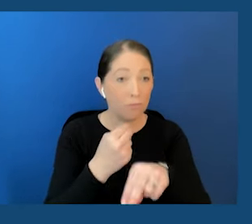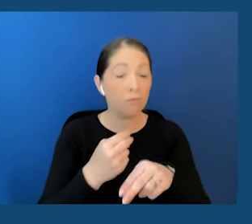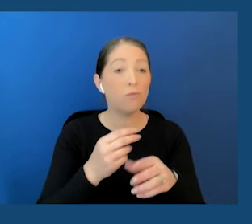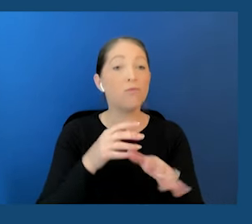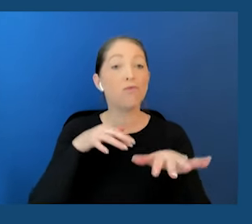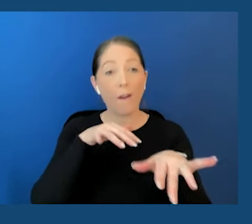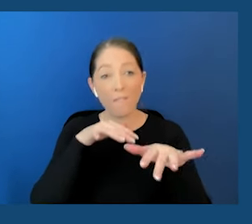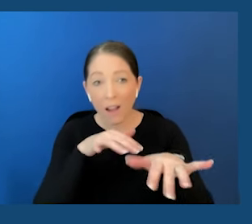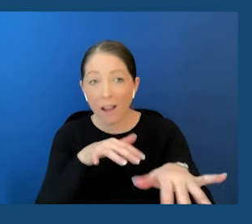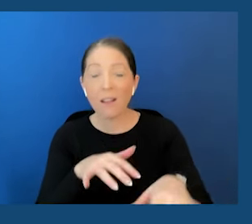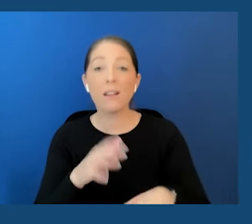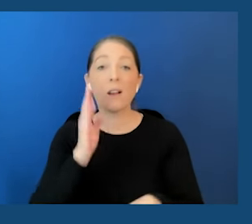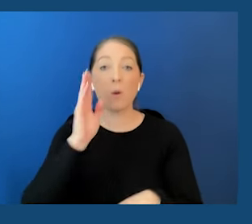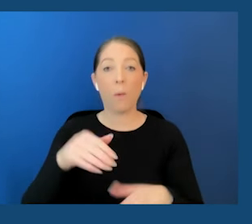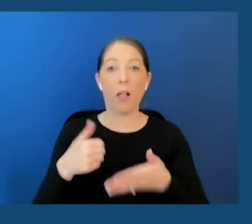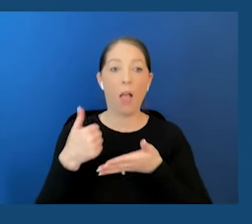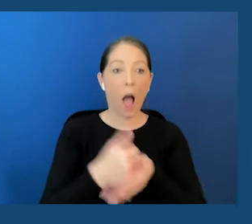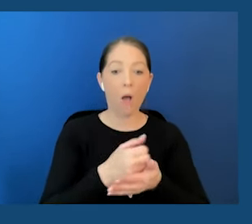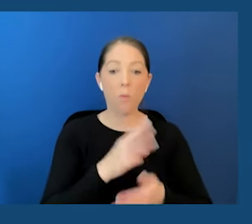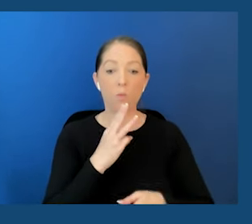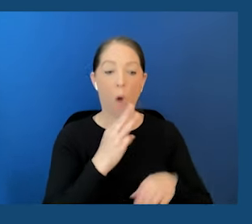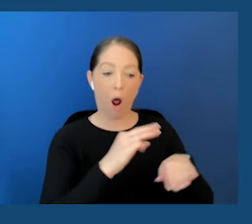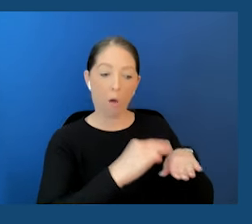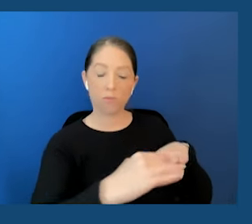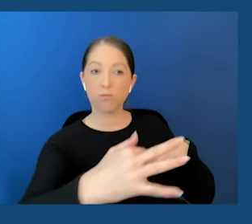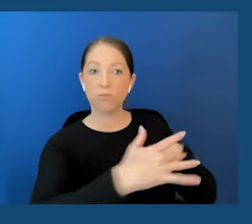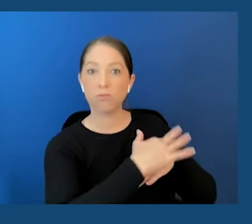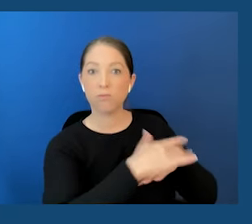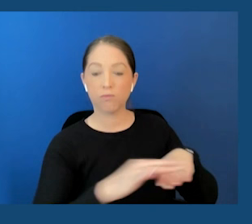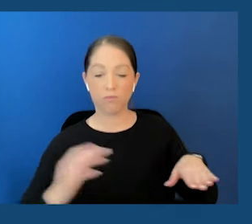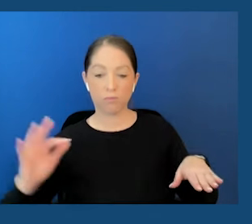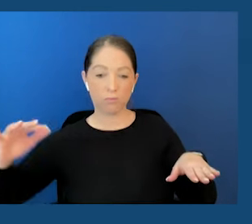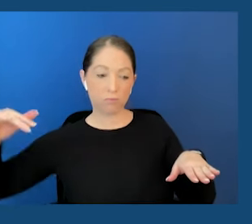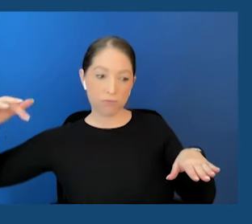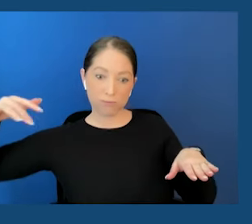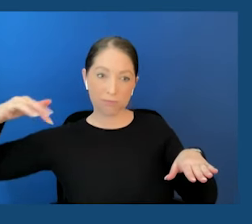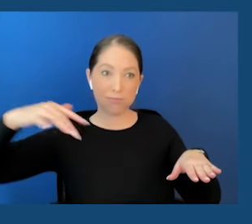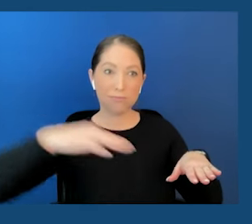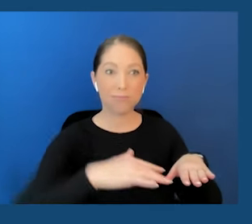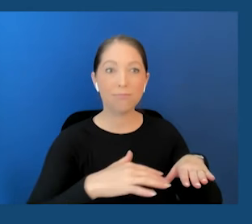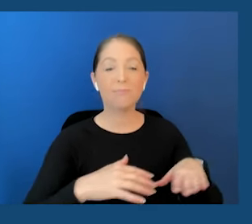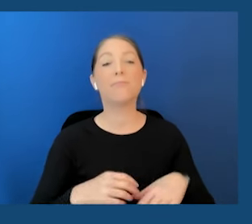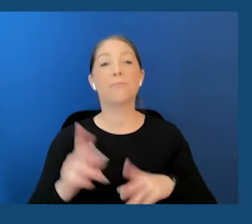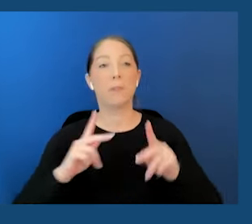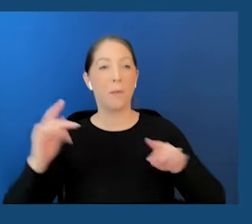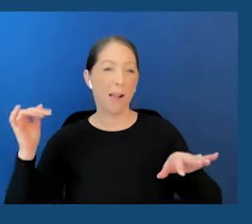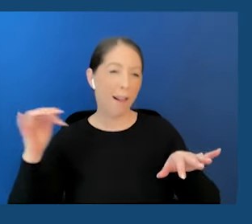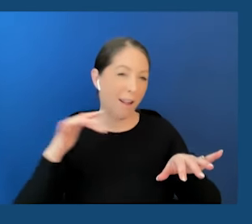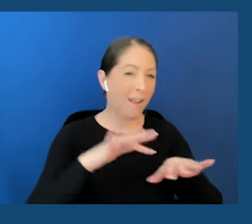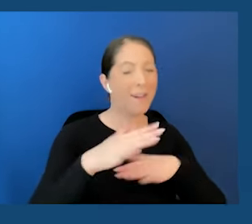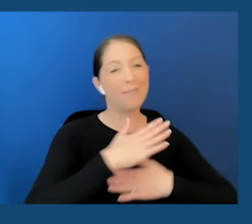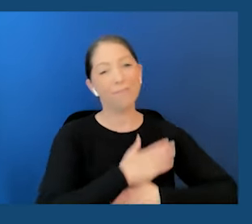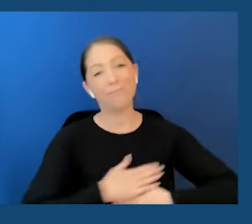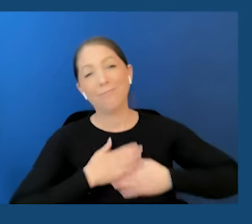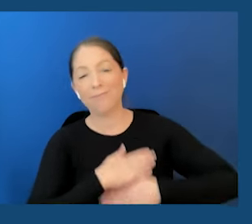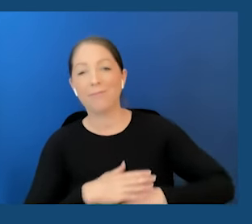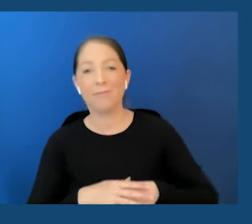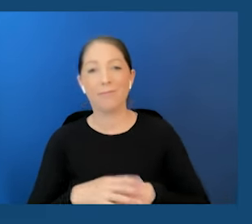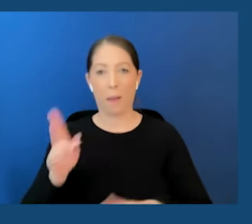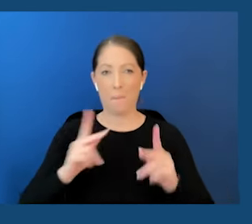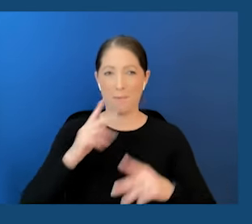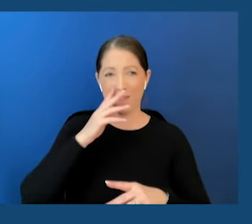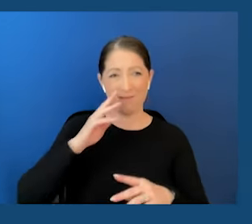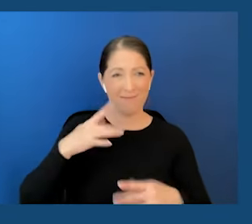waterfront. Yeah, communities that have waterfronts, for so long, people just ignored what an amazing asset that is. I mean, I grew up in Buffalo.